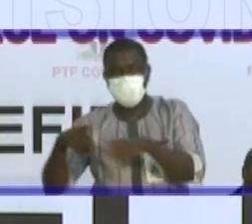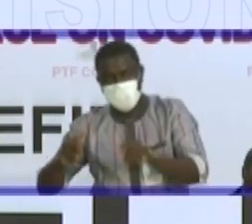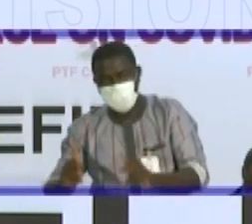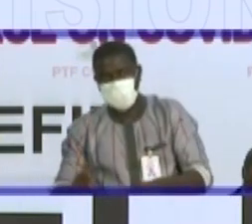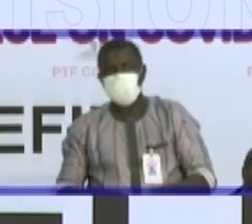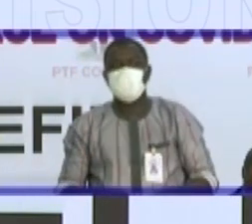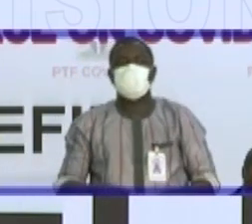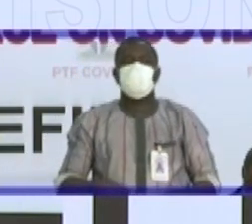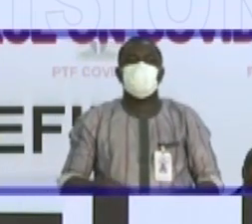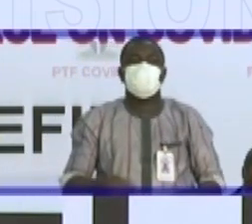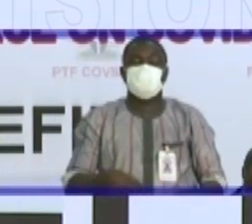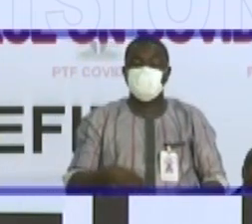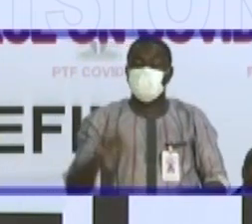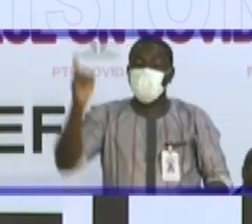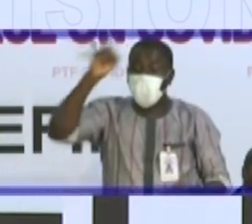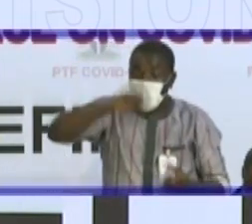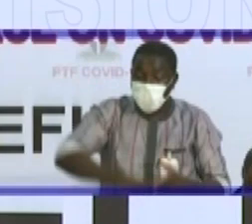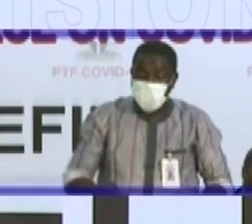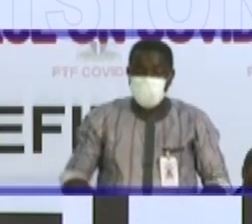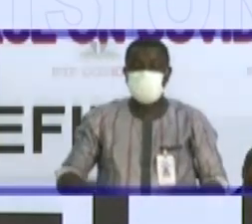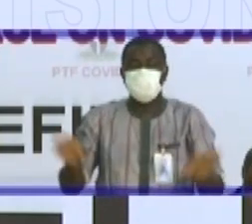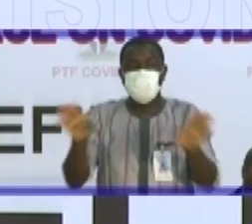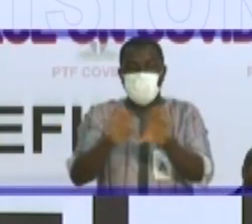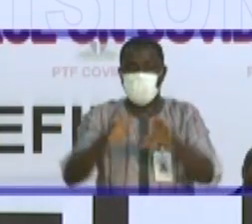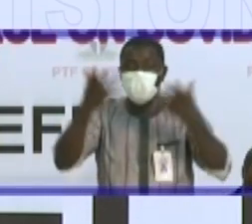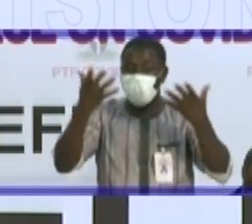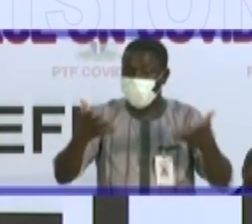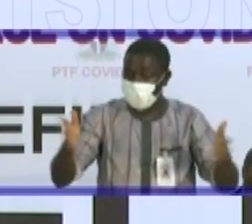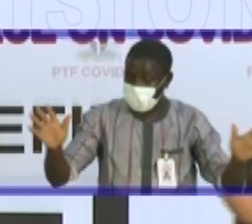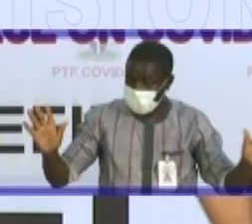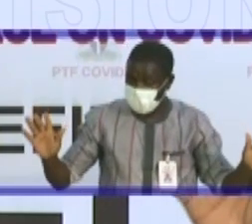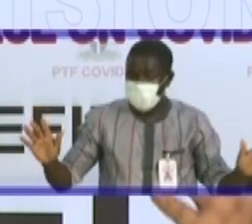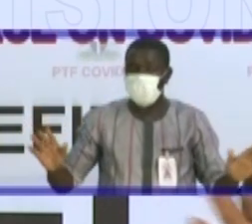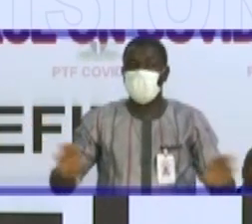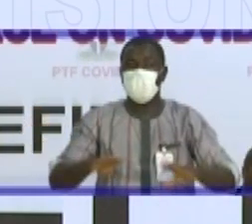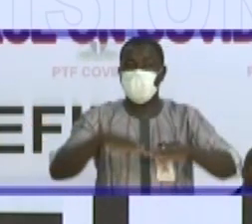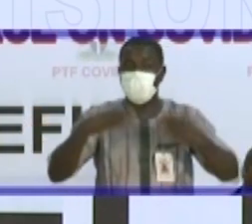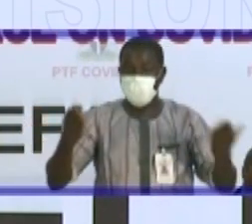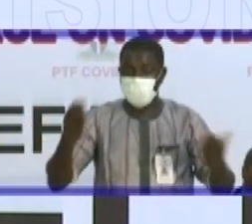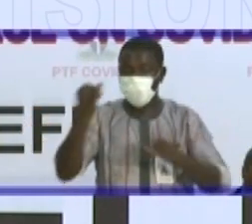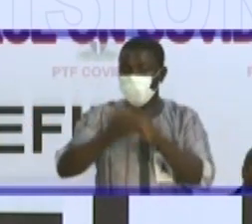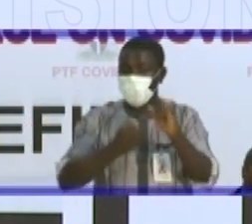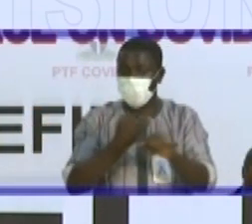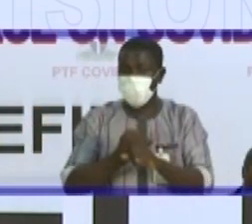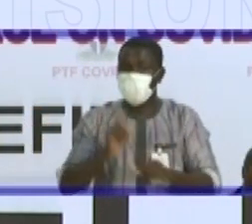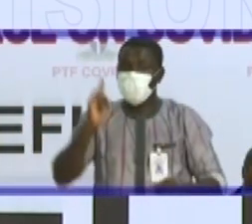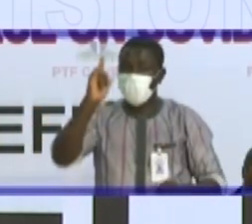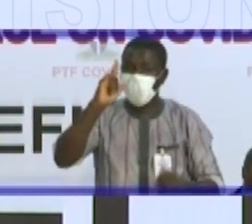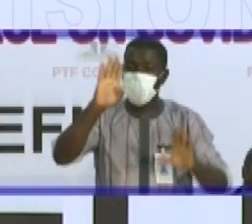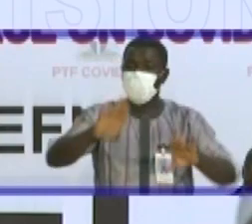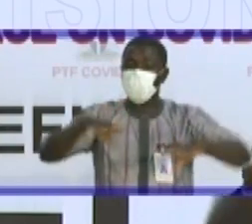till the end of the lockdown and when the international airports are opened, except for